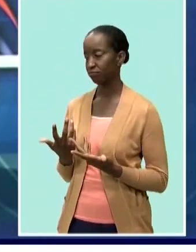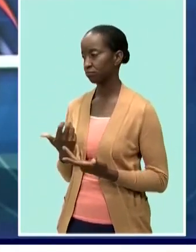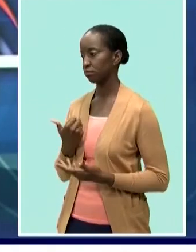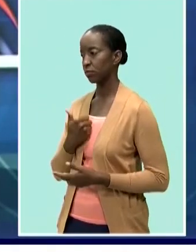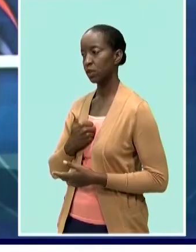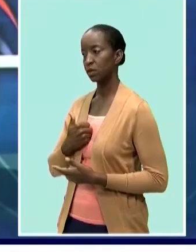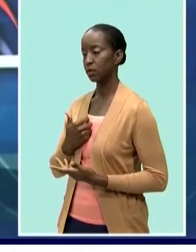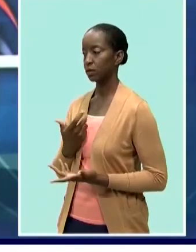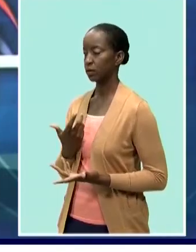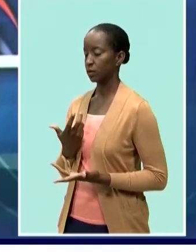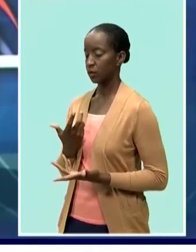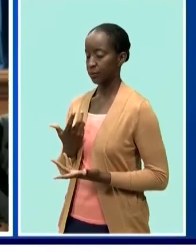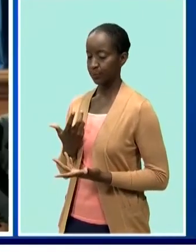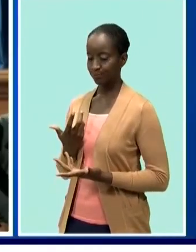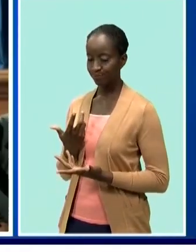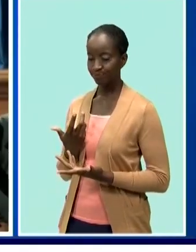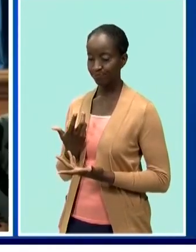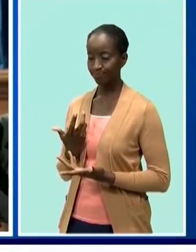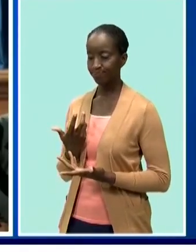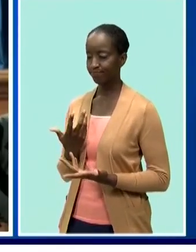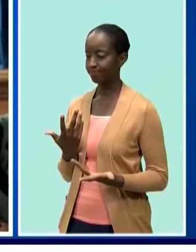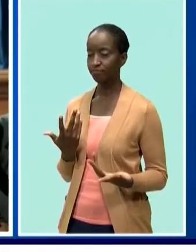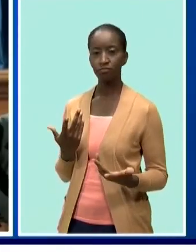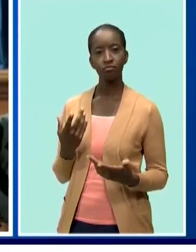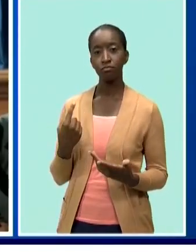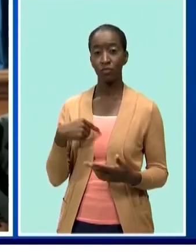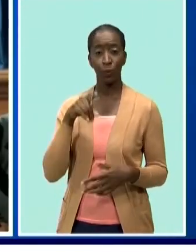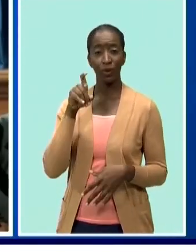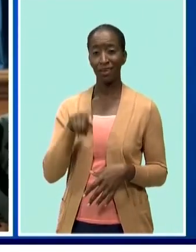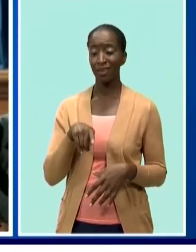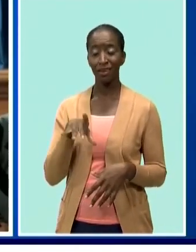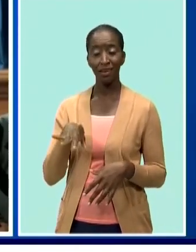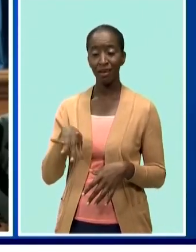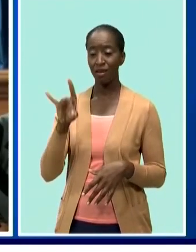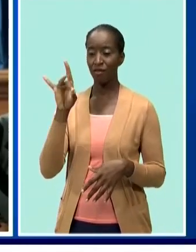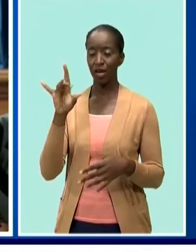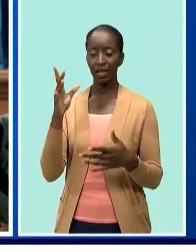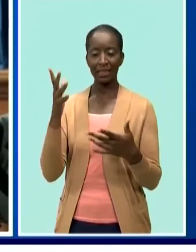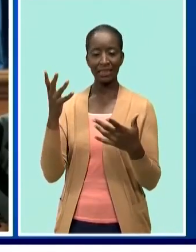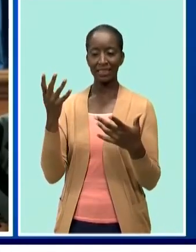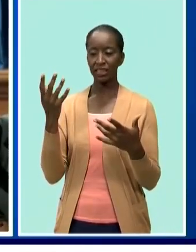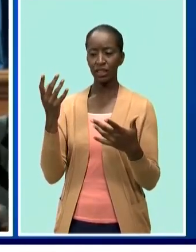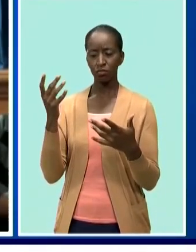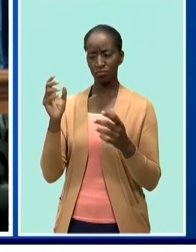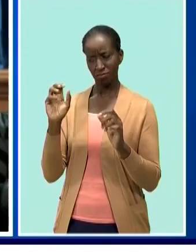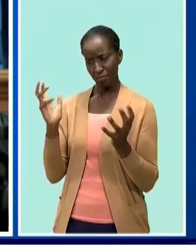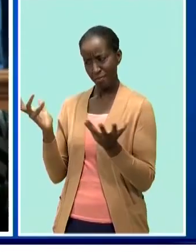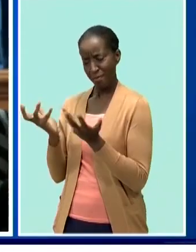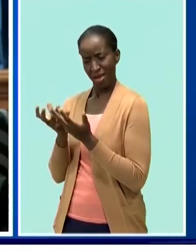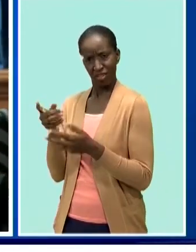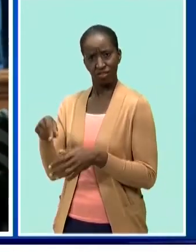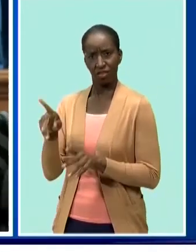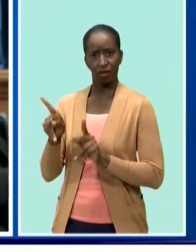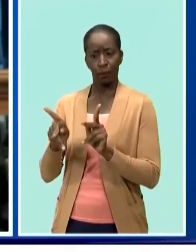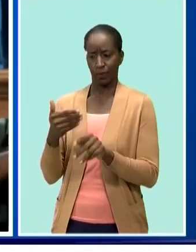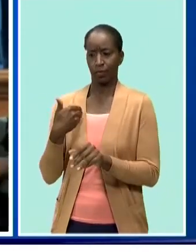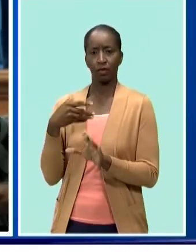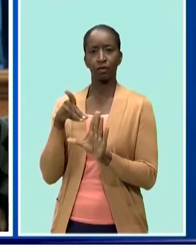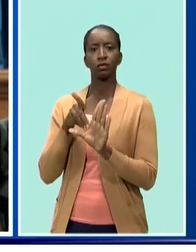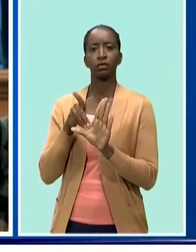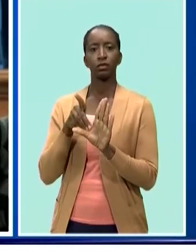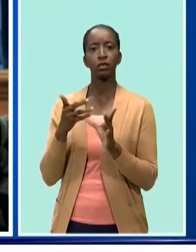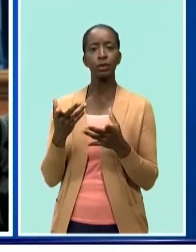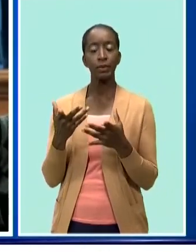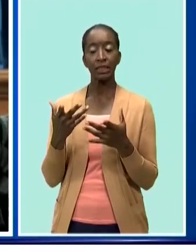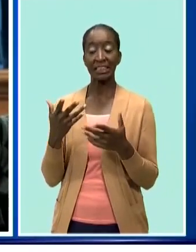ban. We have to come up with a solution that works for persons with disabilities. I mean, it's going to be difficult, but